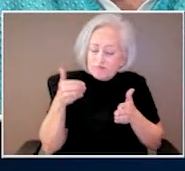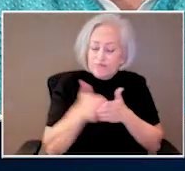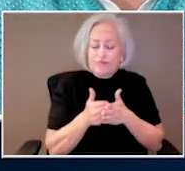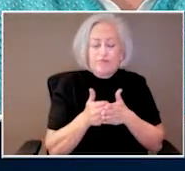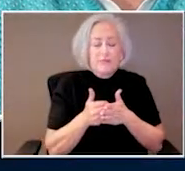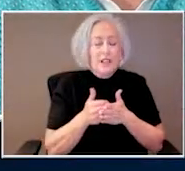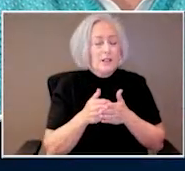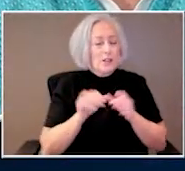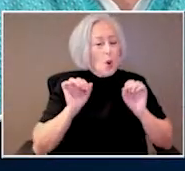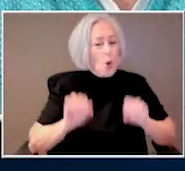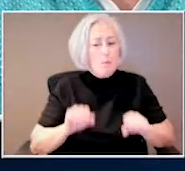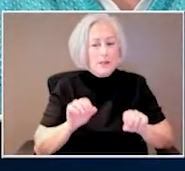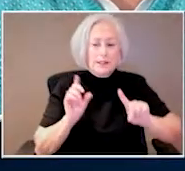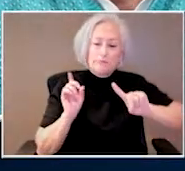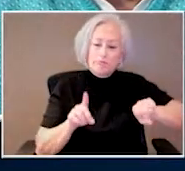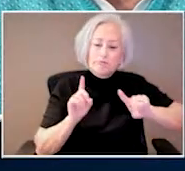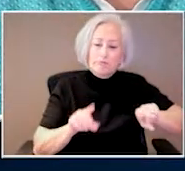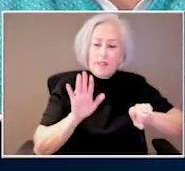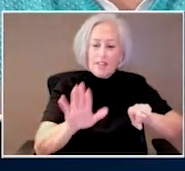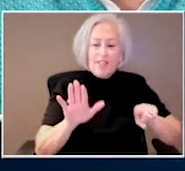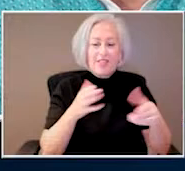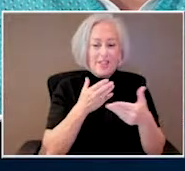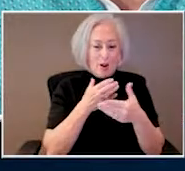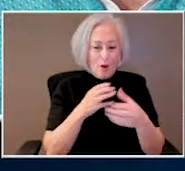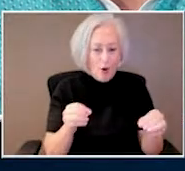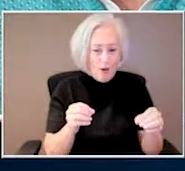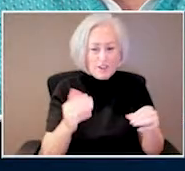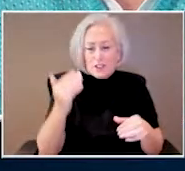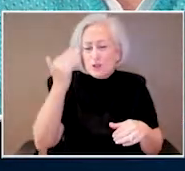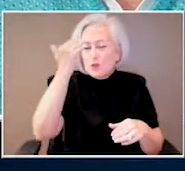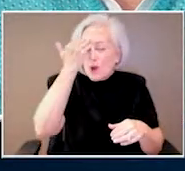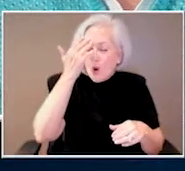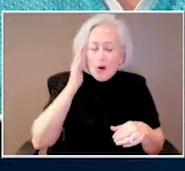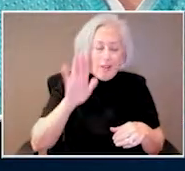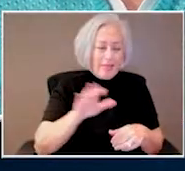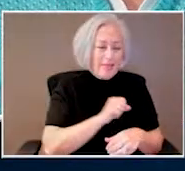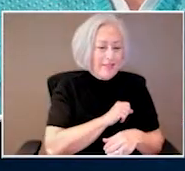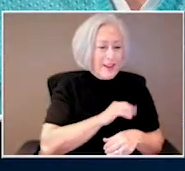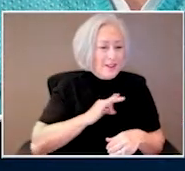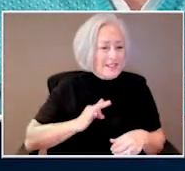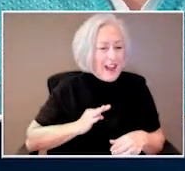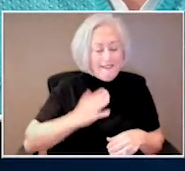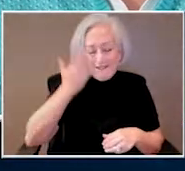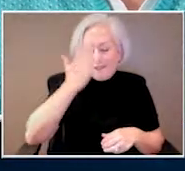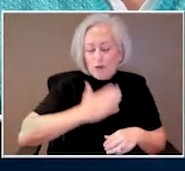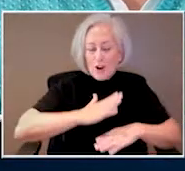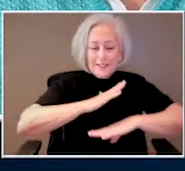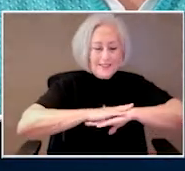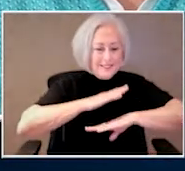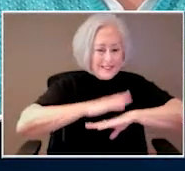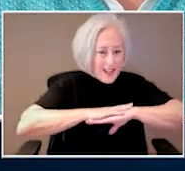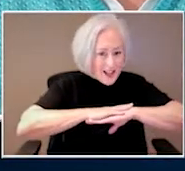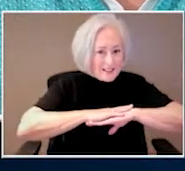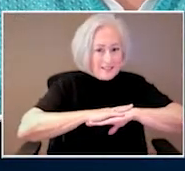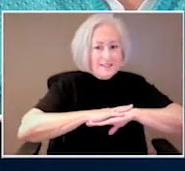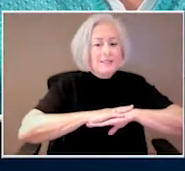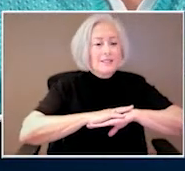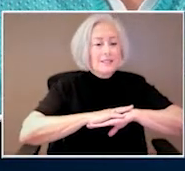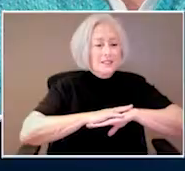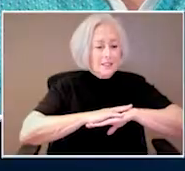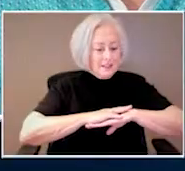be at their office, know their staff at the front desk, be able to pick up a